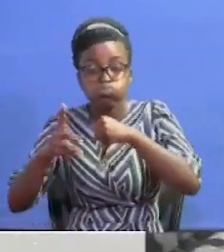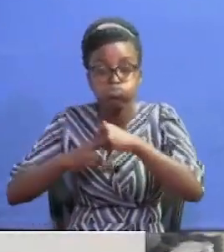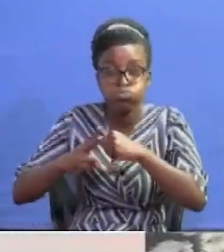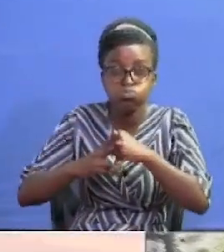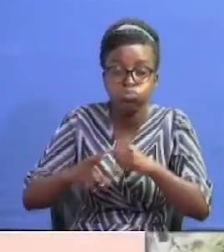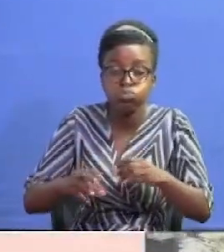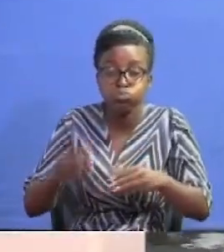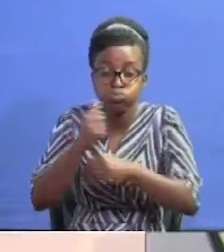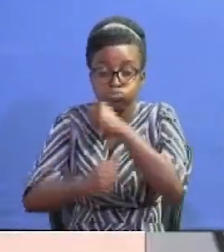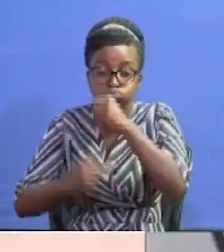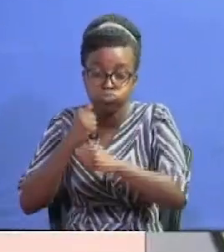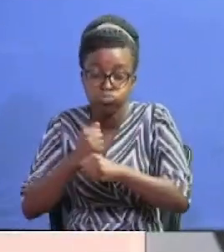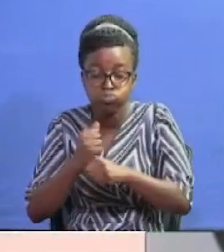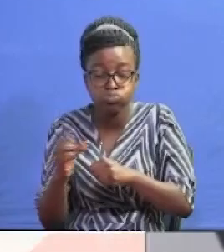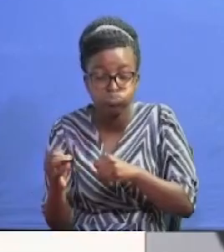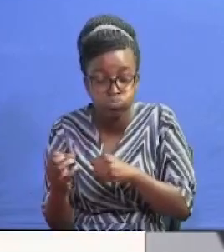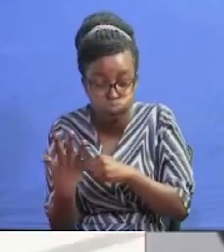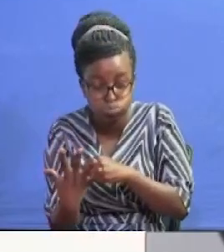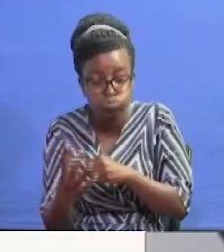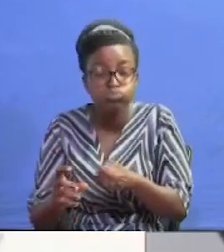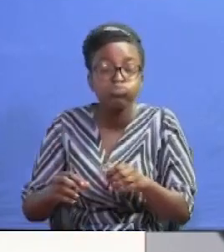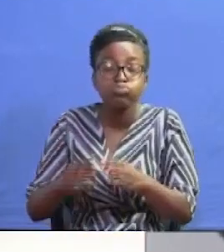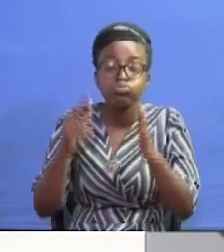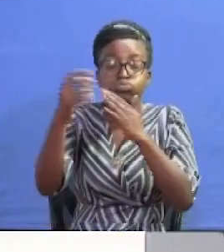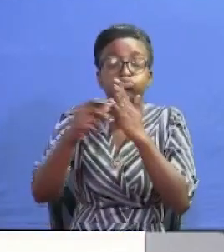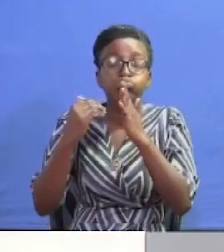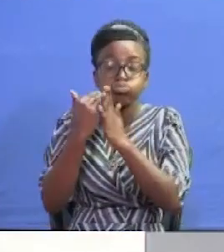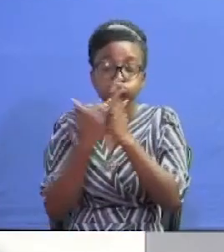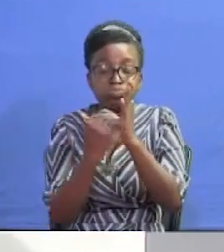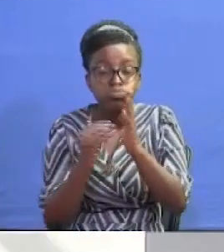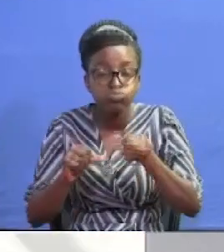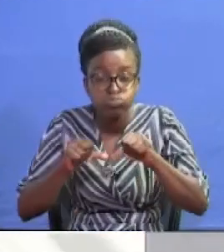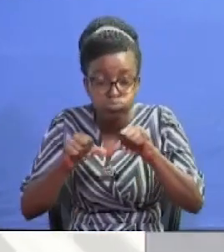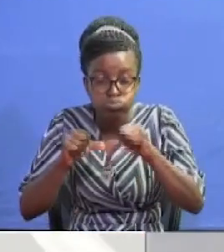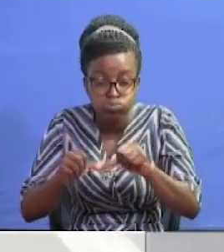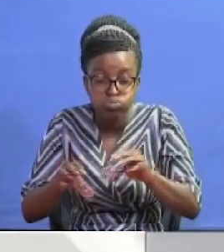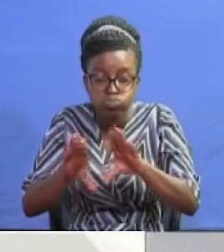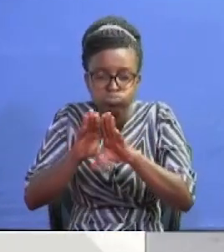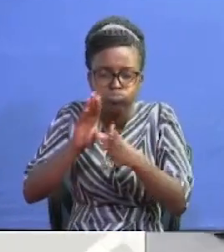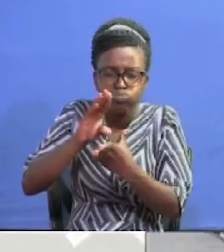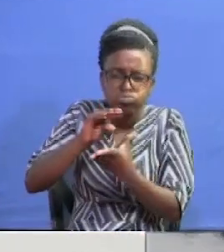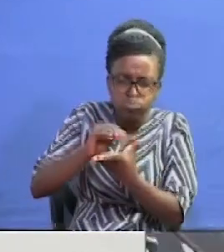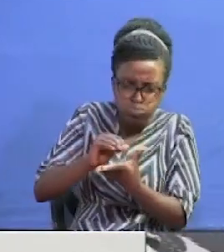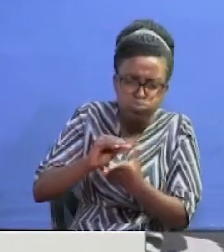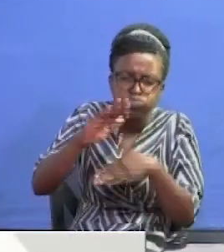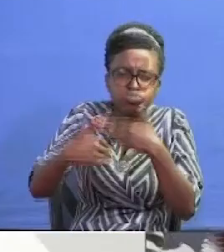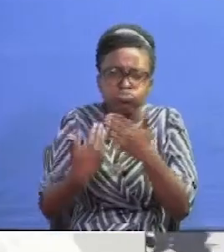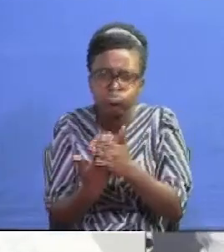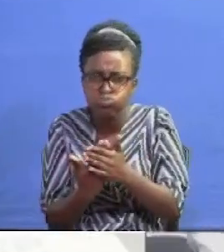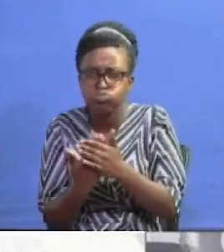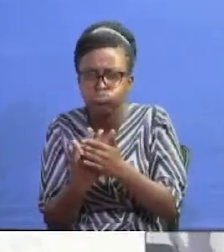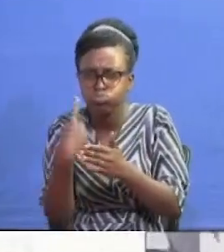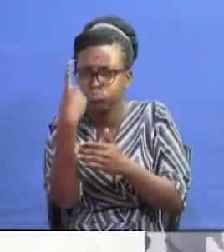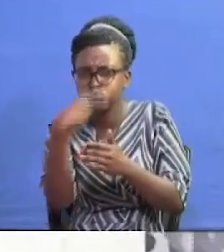modernization program to equip, protect and minimize the exposure of our frontline security personnel in the face, or